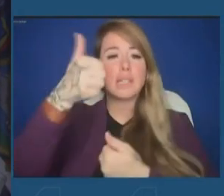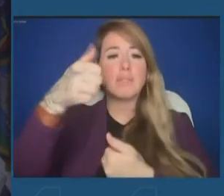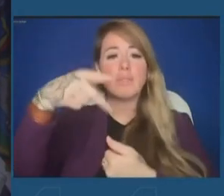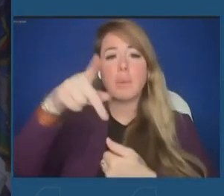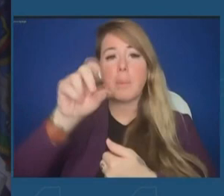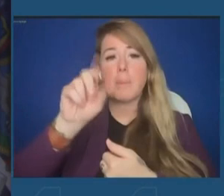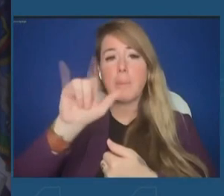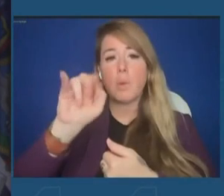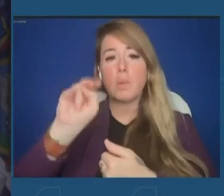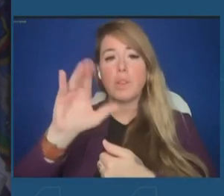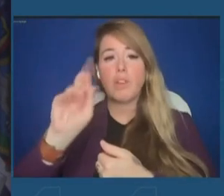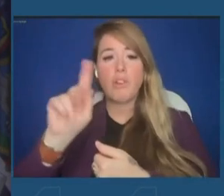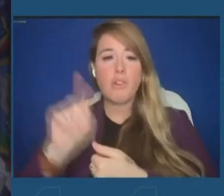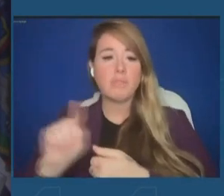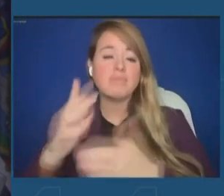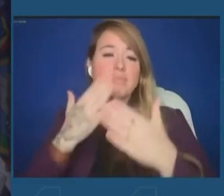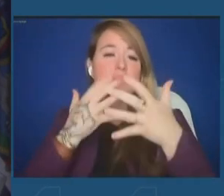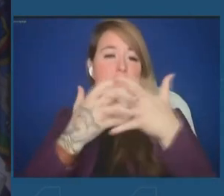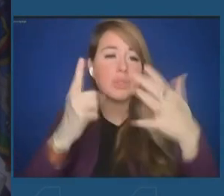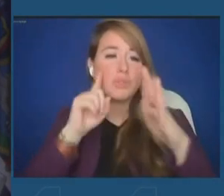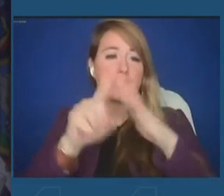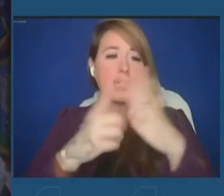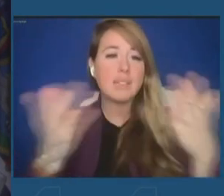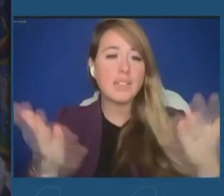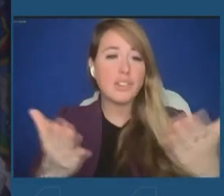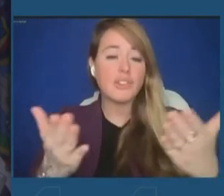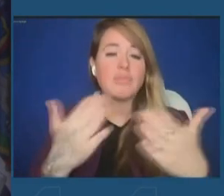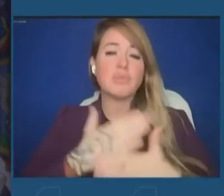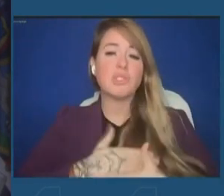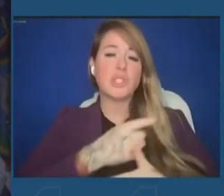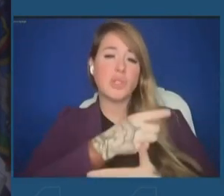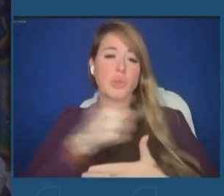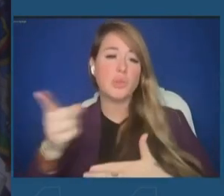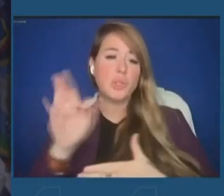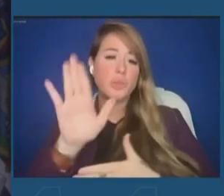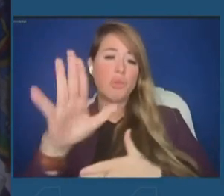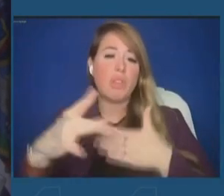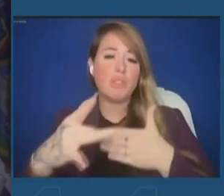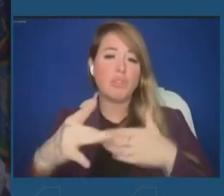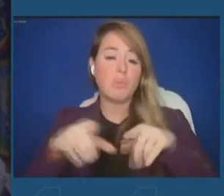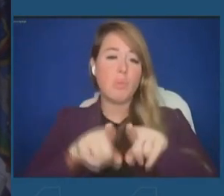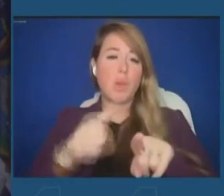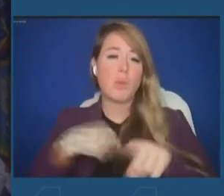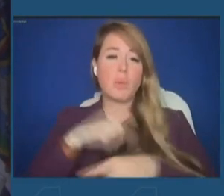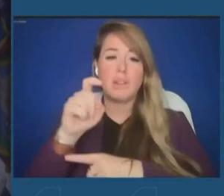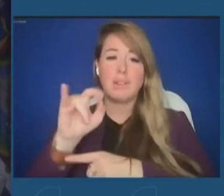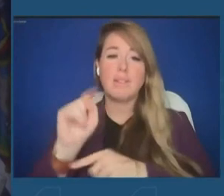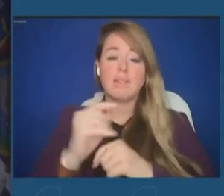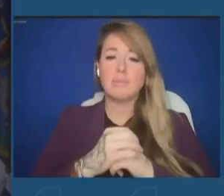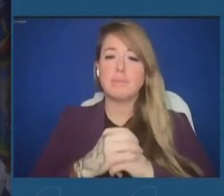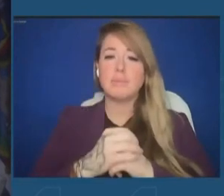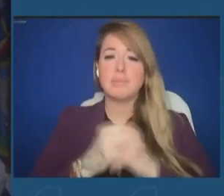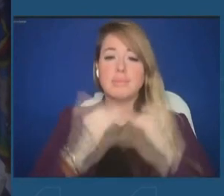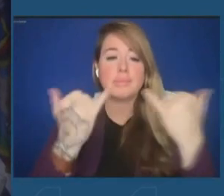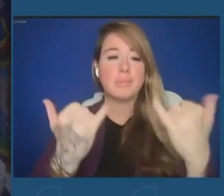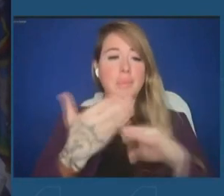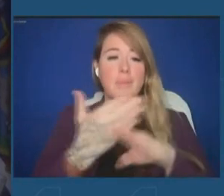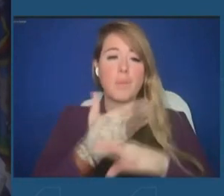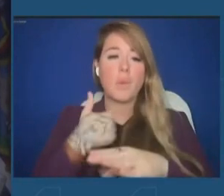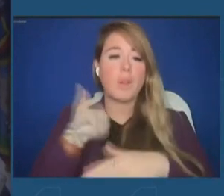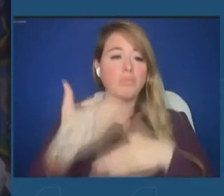for being here, you guys. Really appreciate you and your leadership during this time when we needed it. Before I get going, I